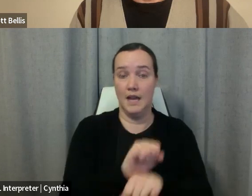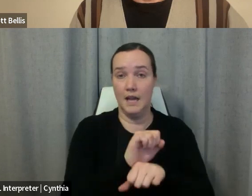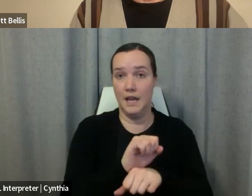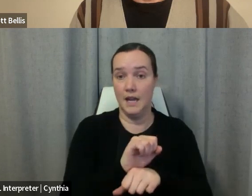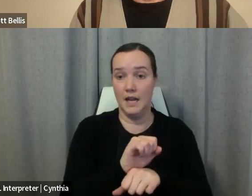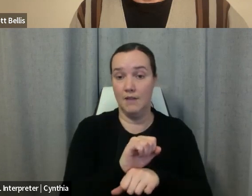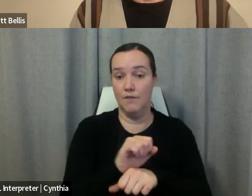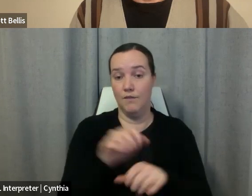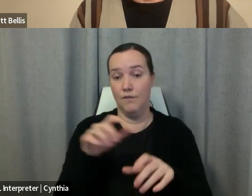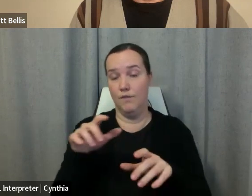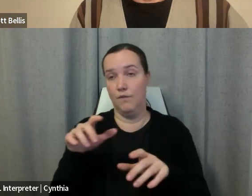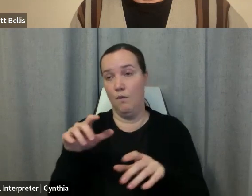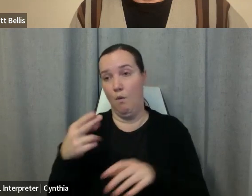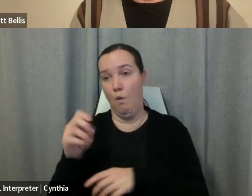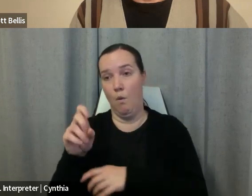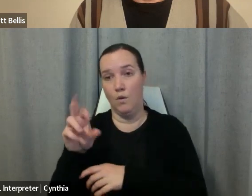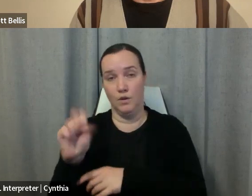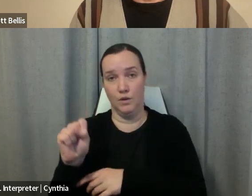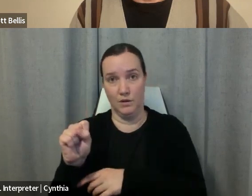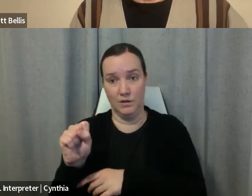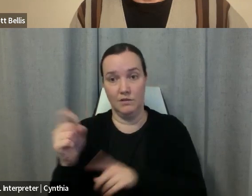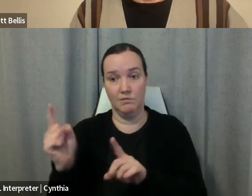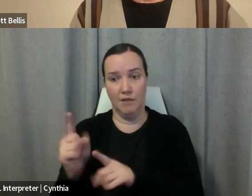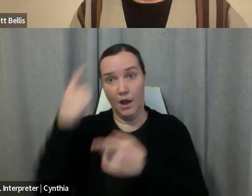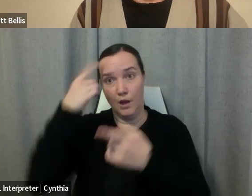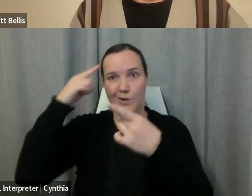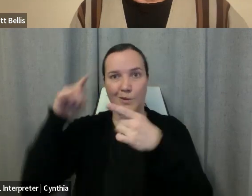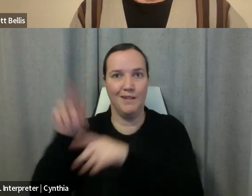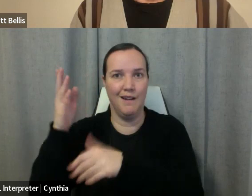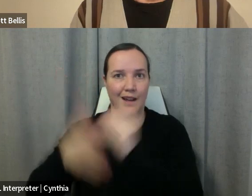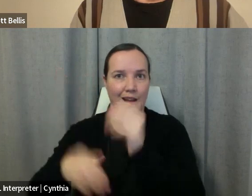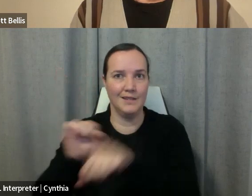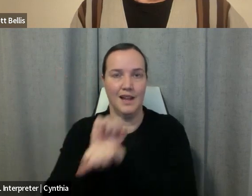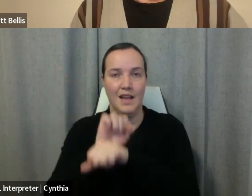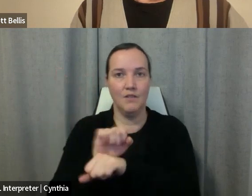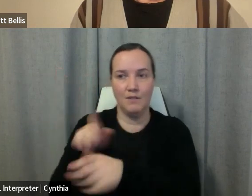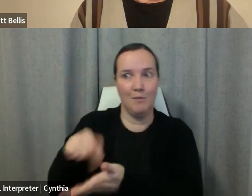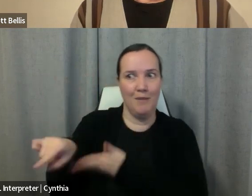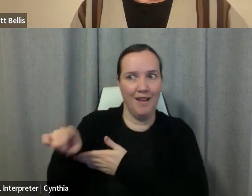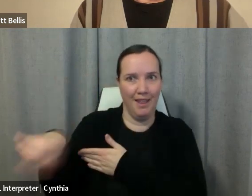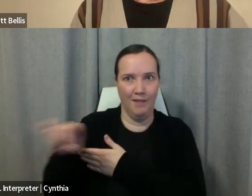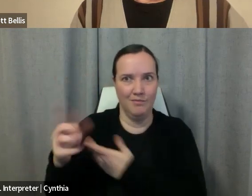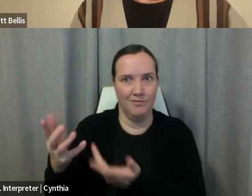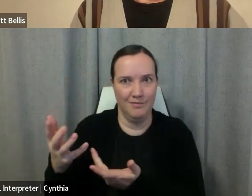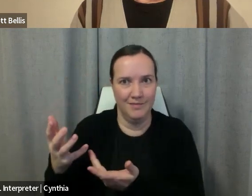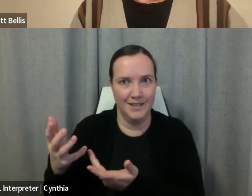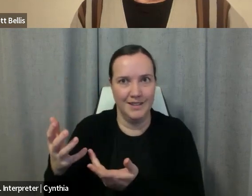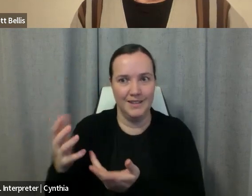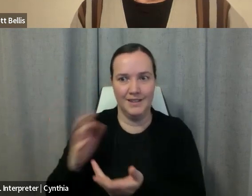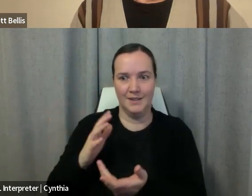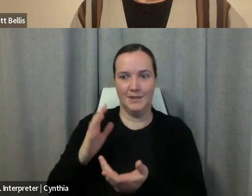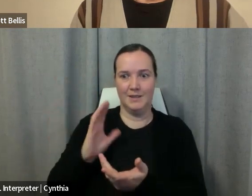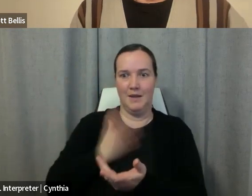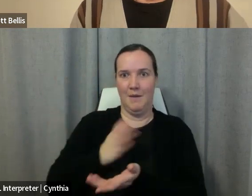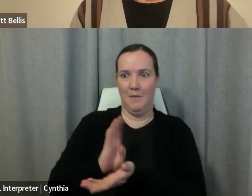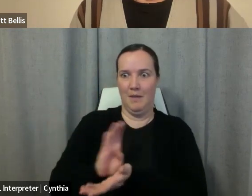holders to agree to end slavery, they had to be compensated. So in our dollars, billions of dollars